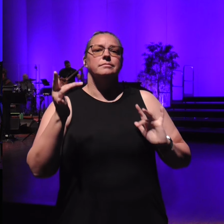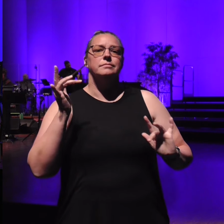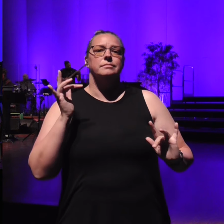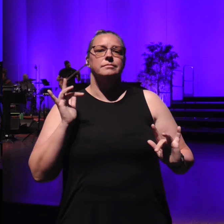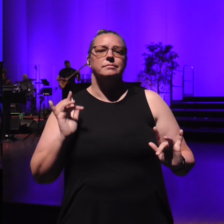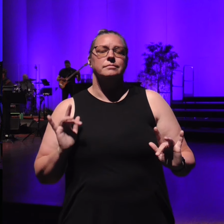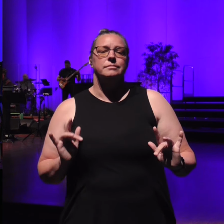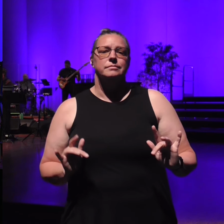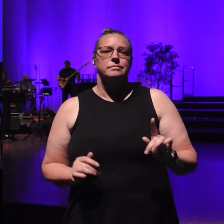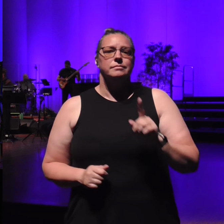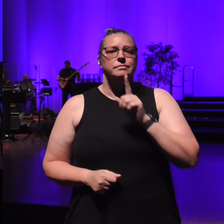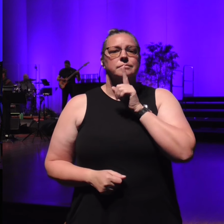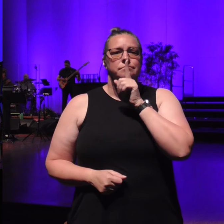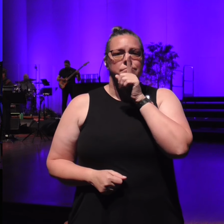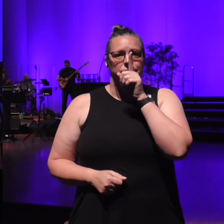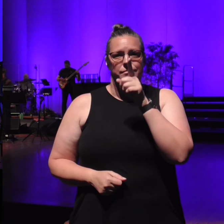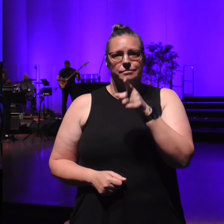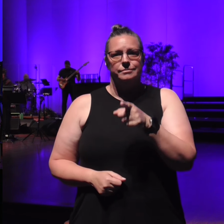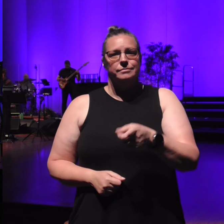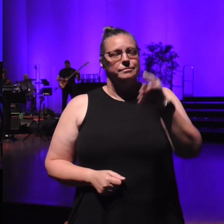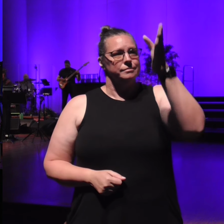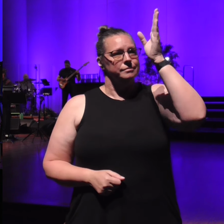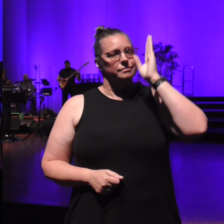each face.